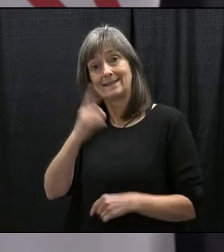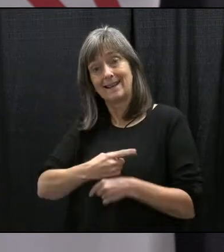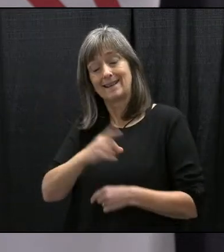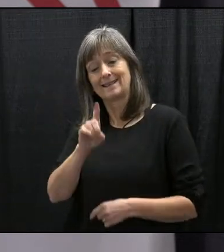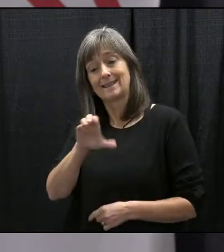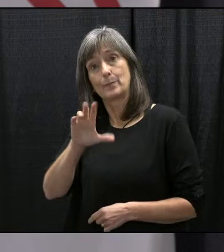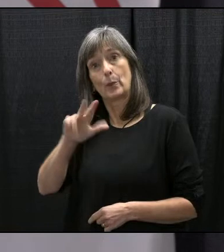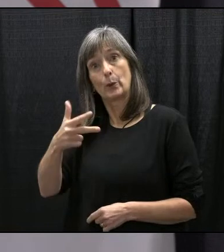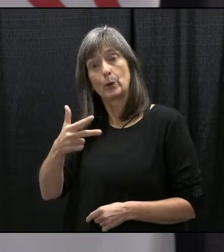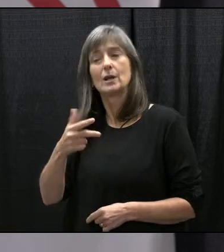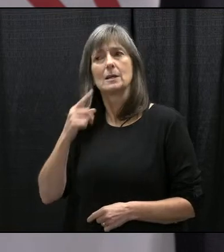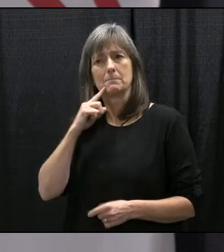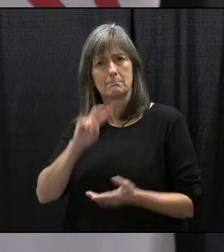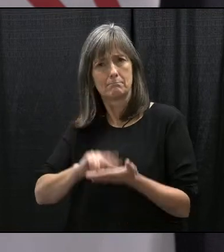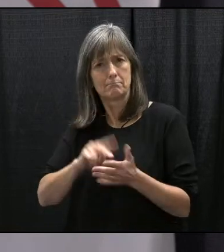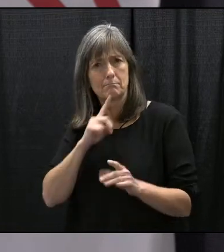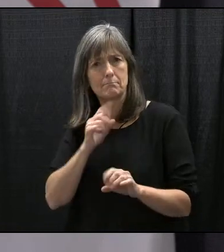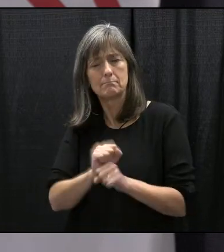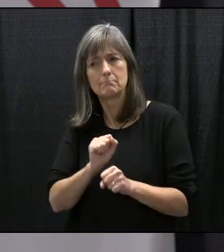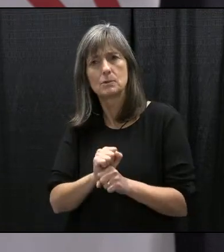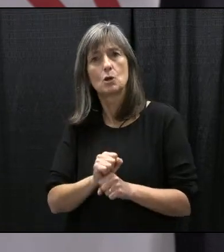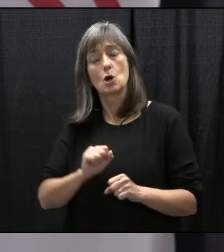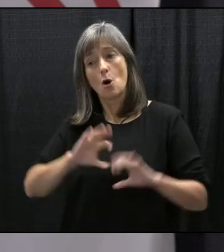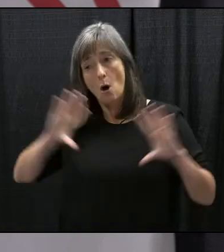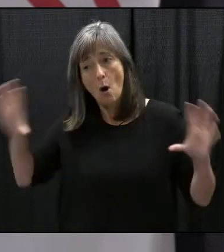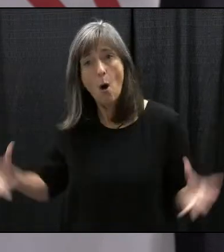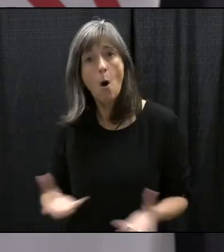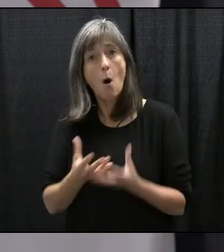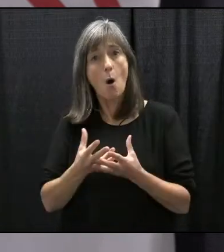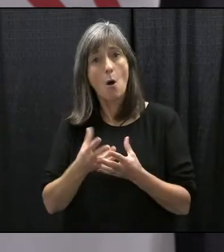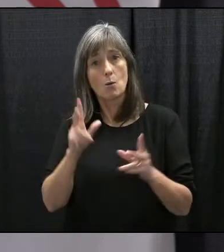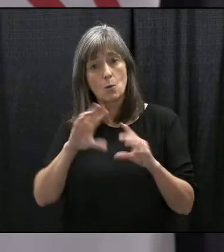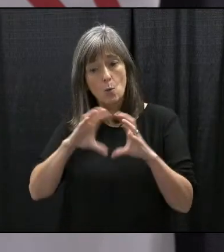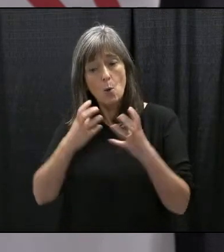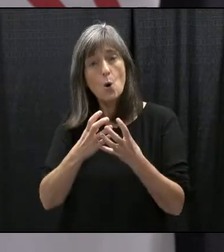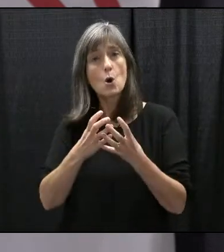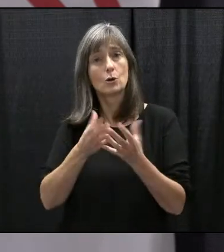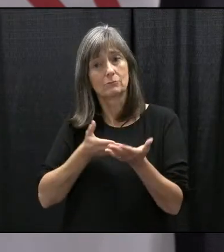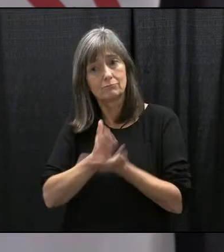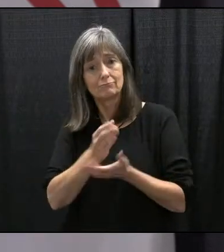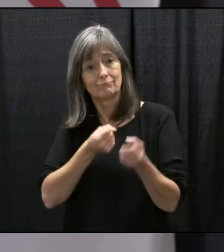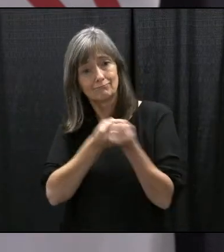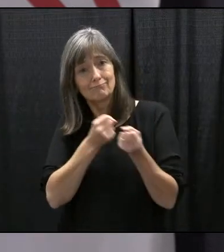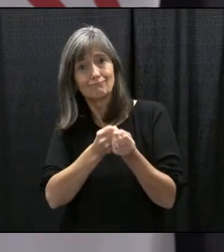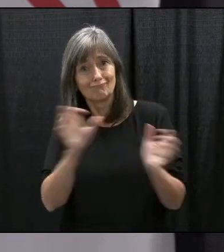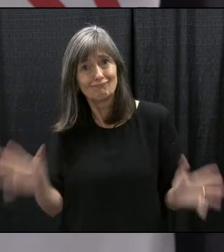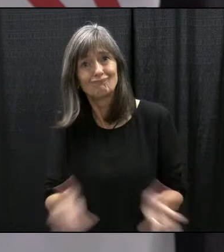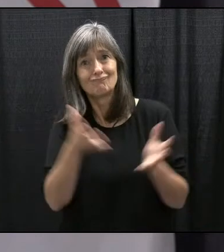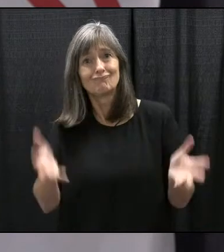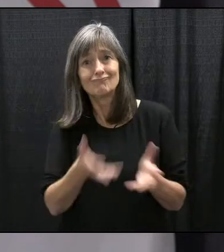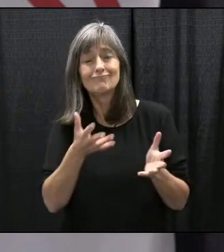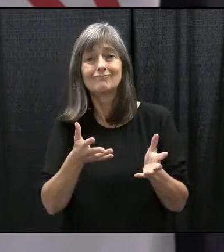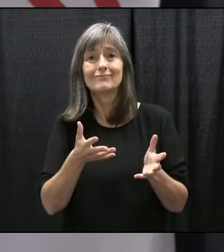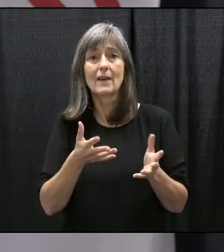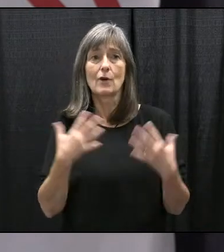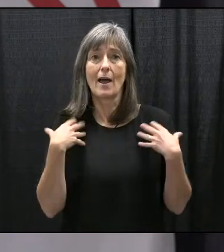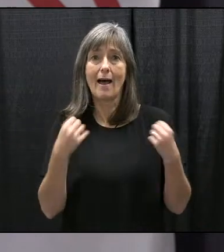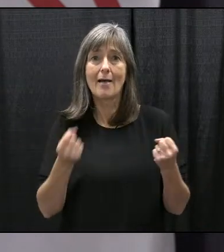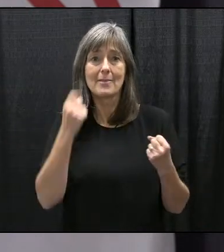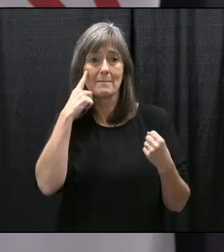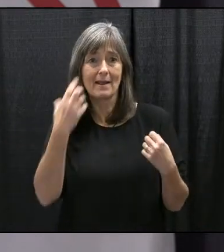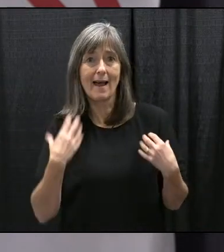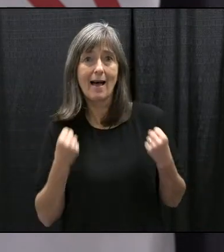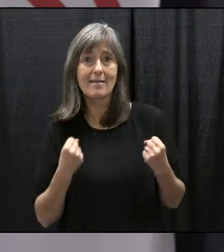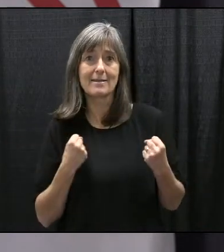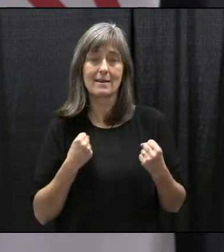understanding of disability issues and to mobilize support for the dignity, rights, and well-being of persons with disabilities. It